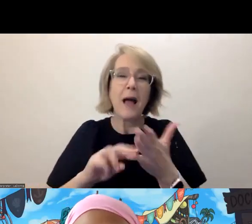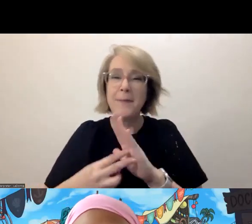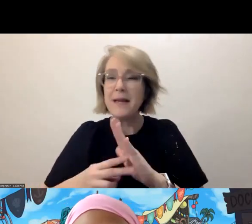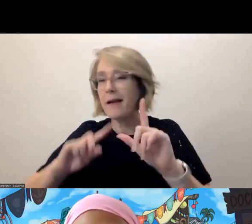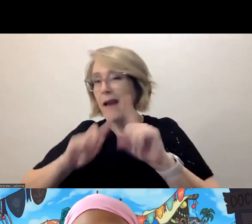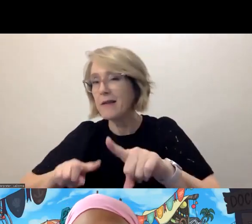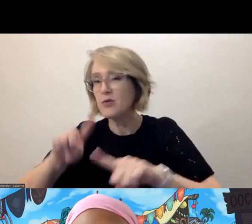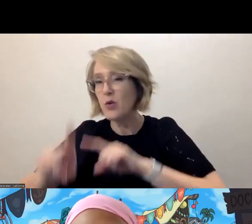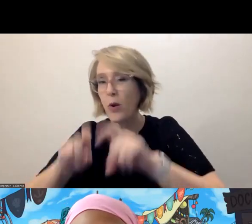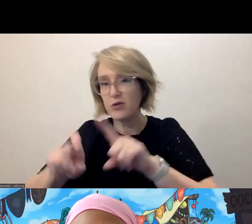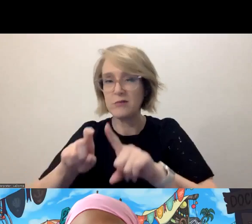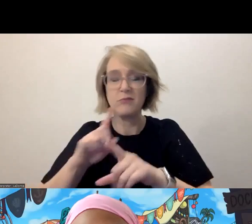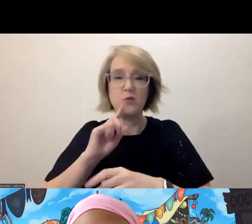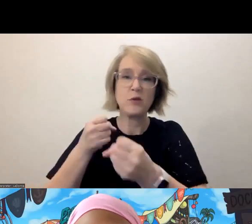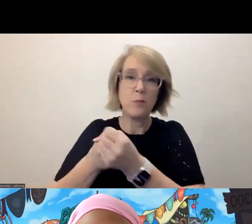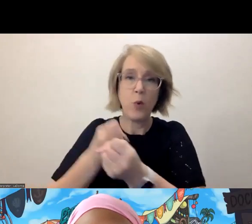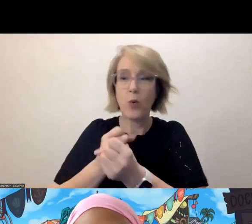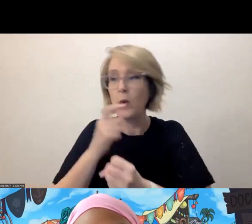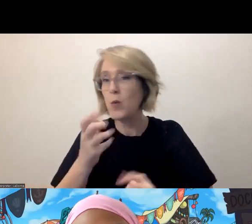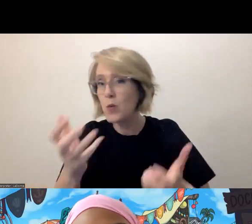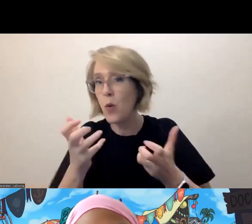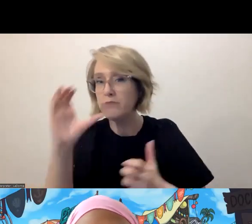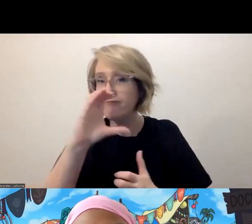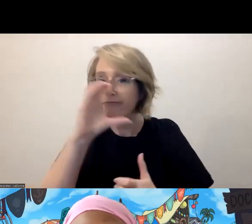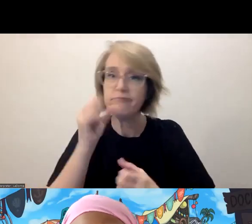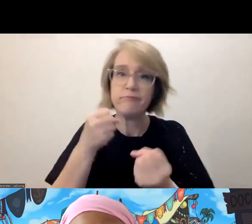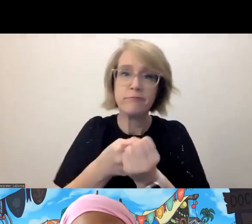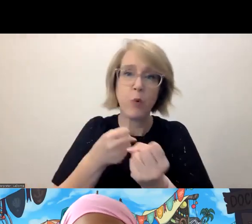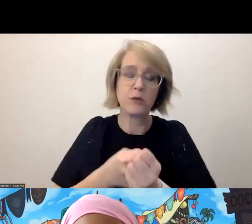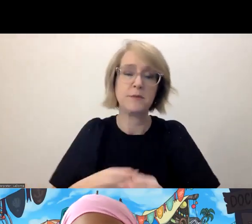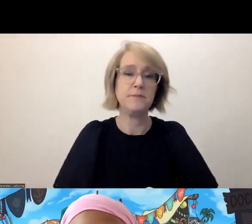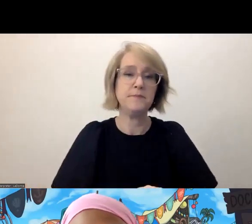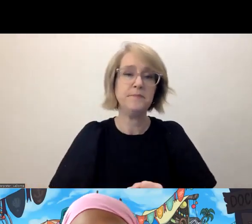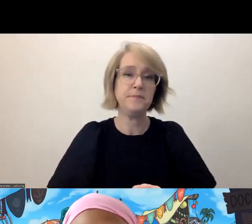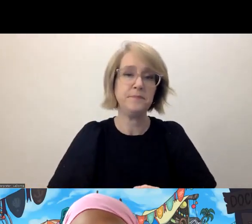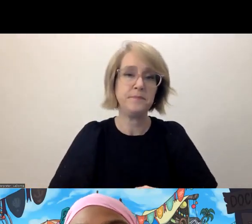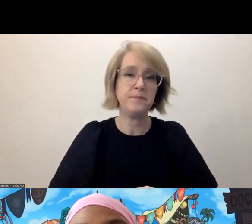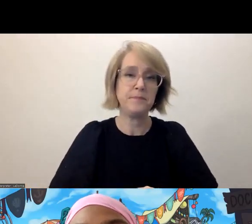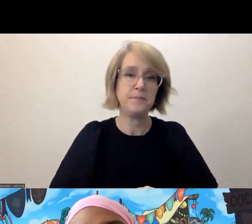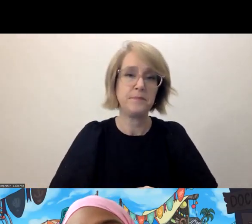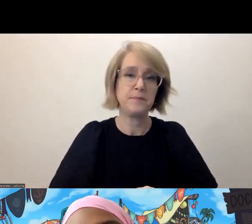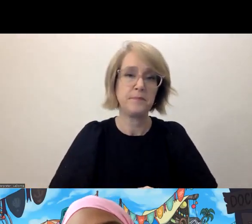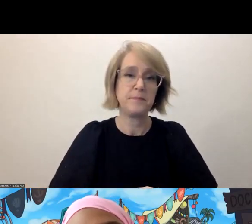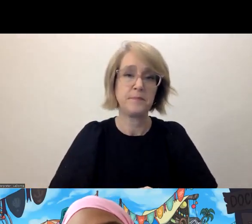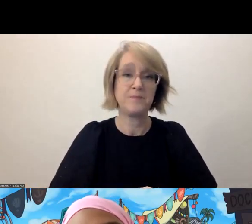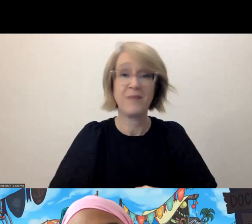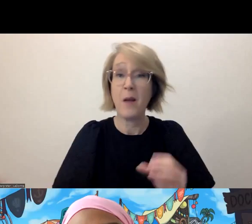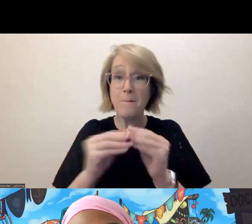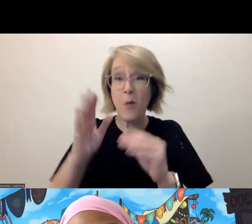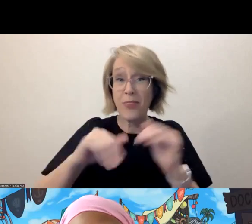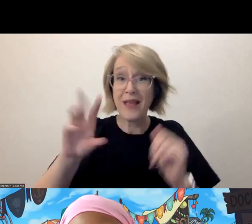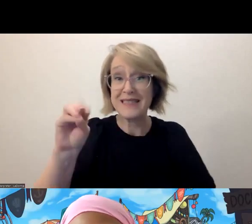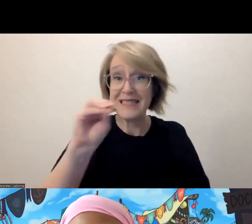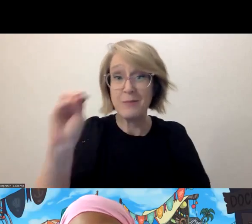care companion to support those who's looking for support. More than 60% of our patients are BIPOC. So what